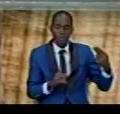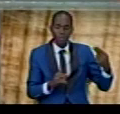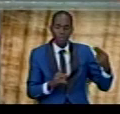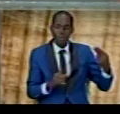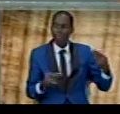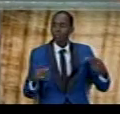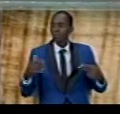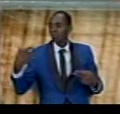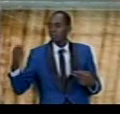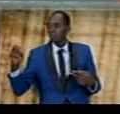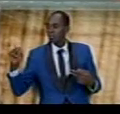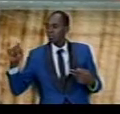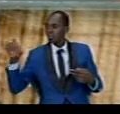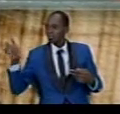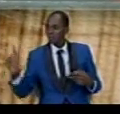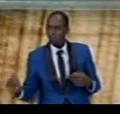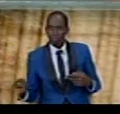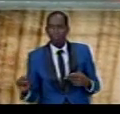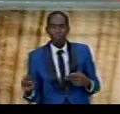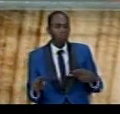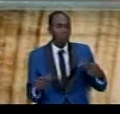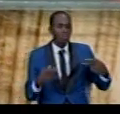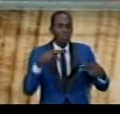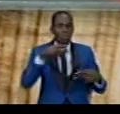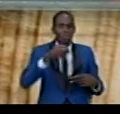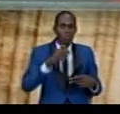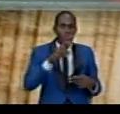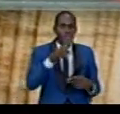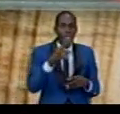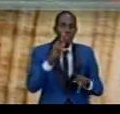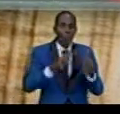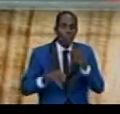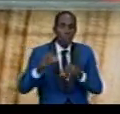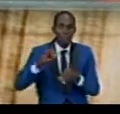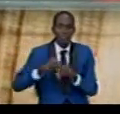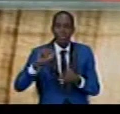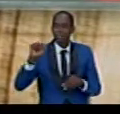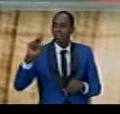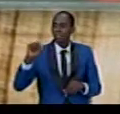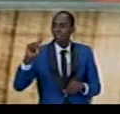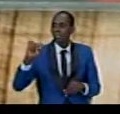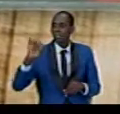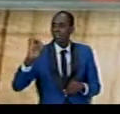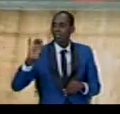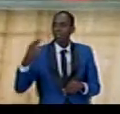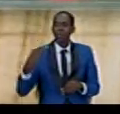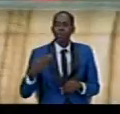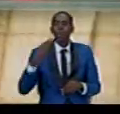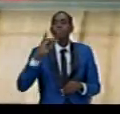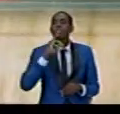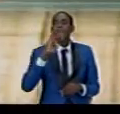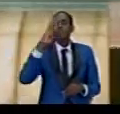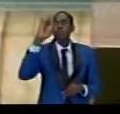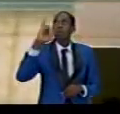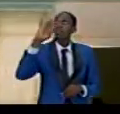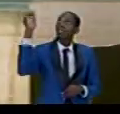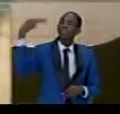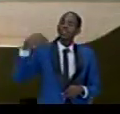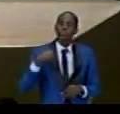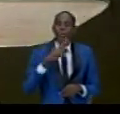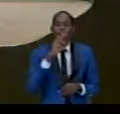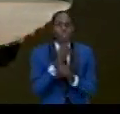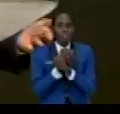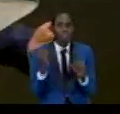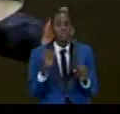or any of those people in Antioch, it's by grace we're saved. It's not because you are a Jew that you are